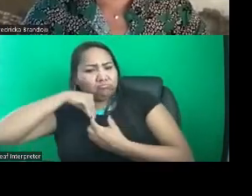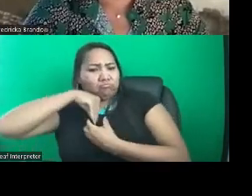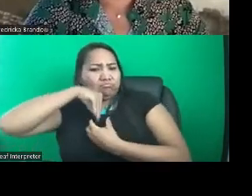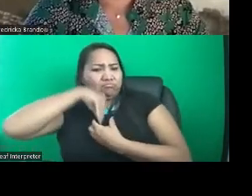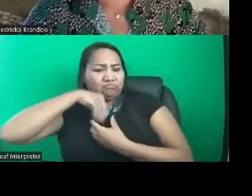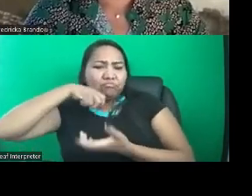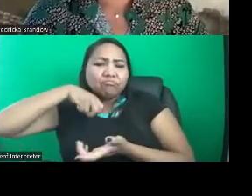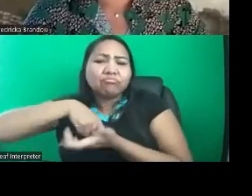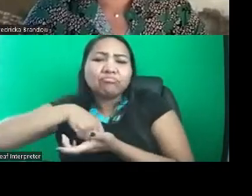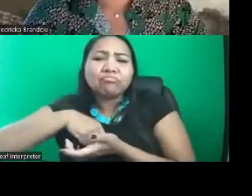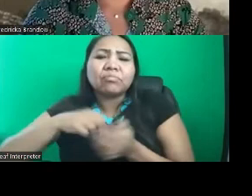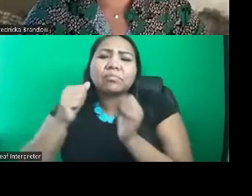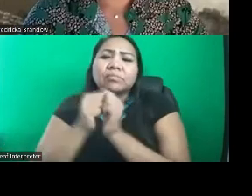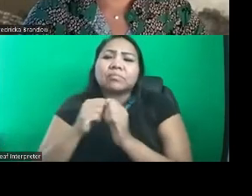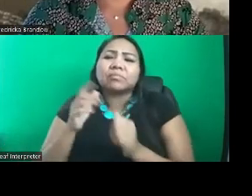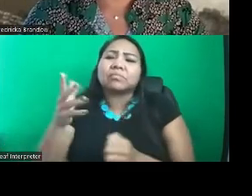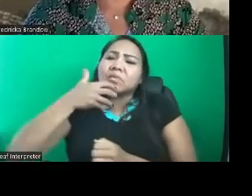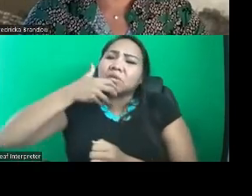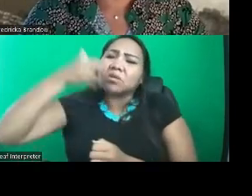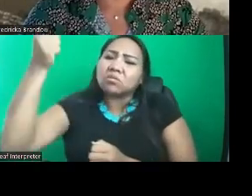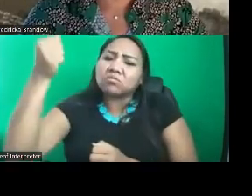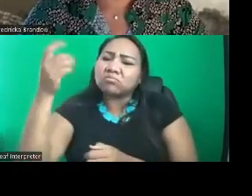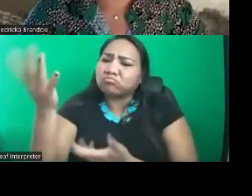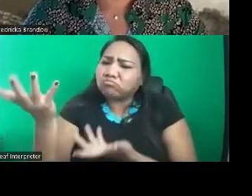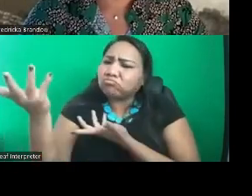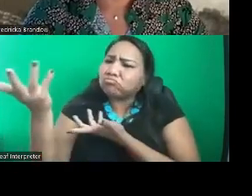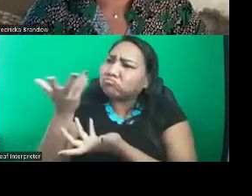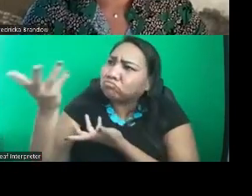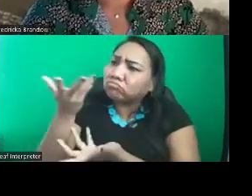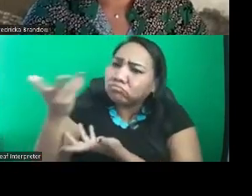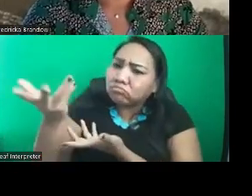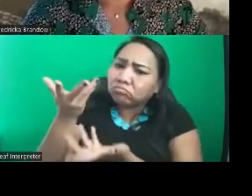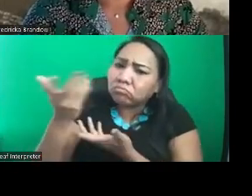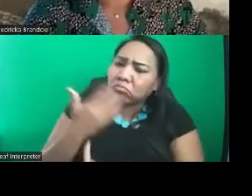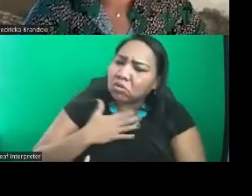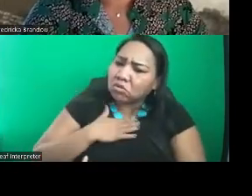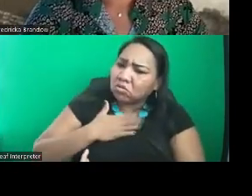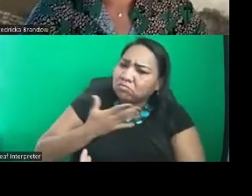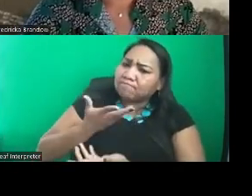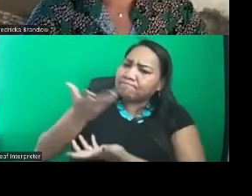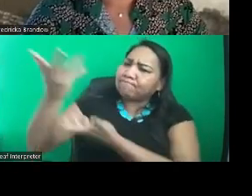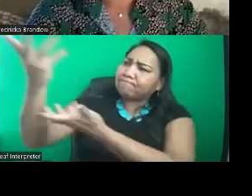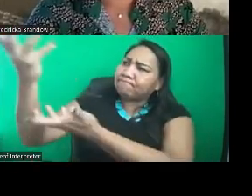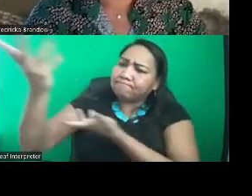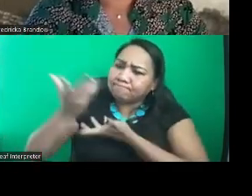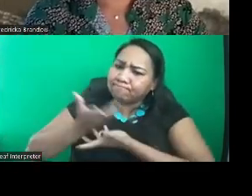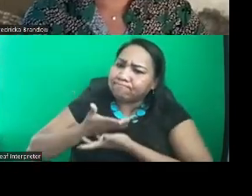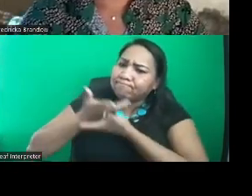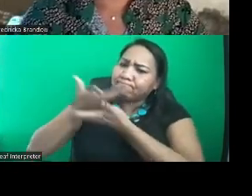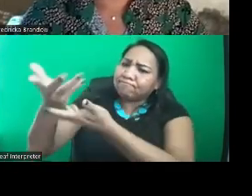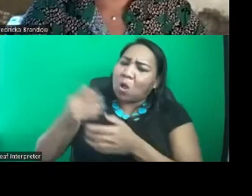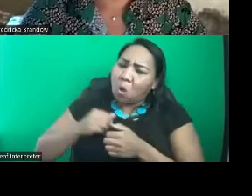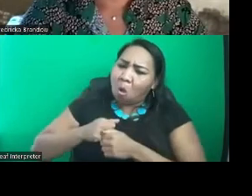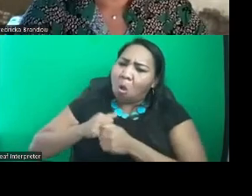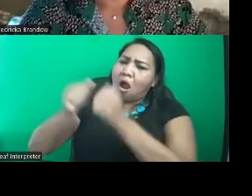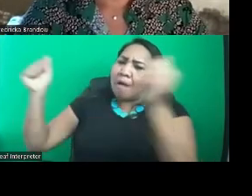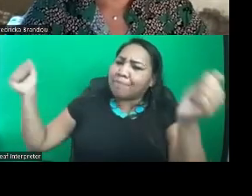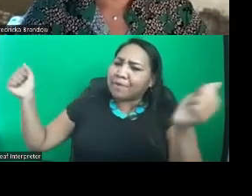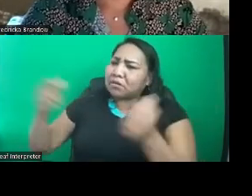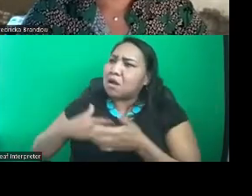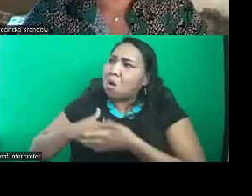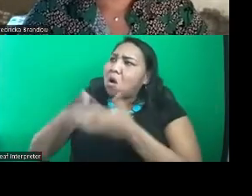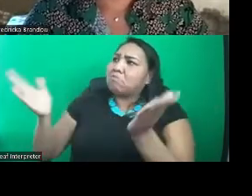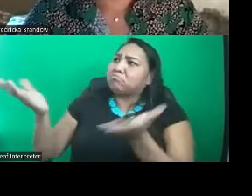her heart, really. So I appreciate that. Thank you, everyone. At Daryl, Another question from Vincent. Can